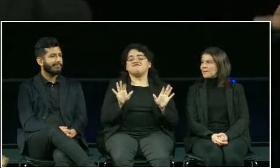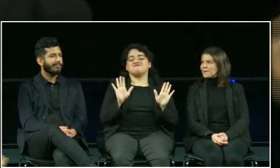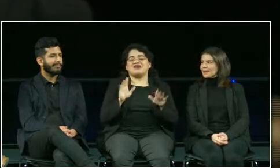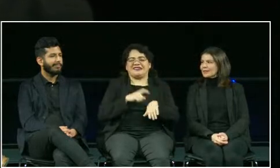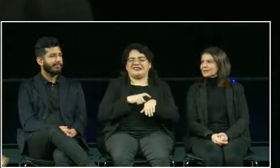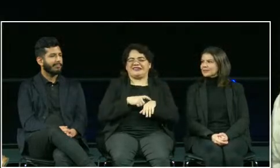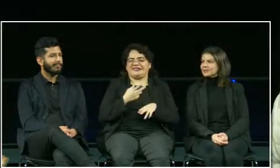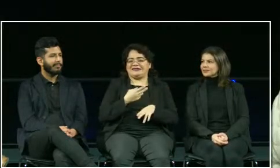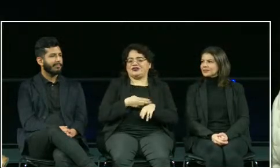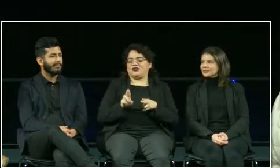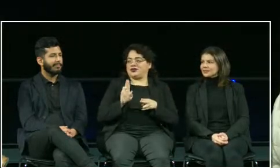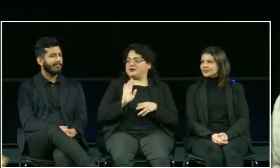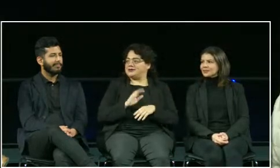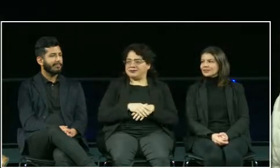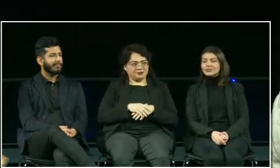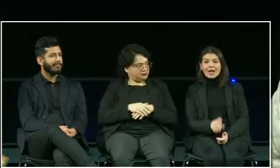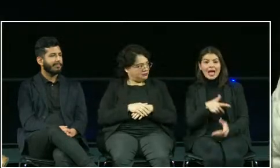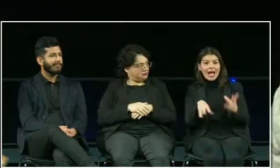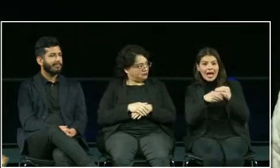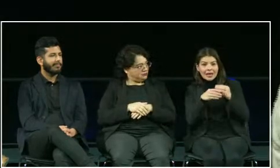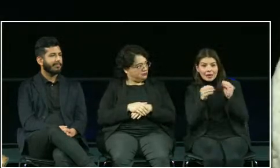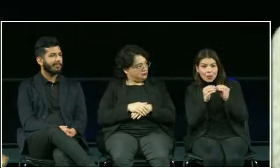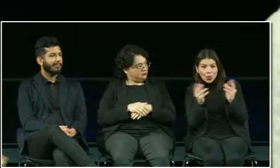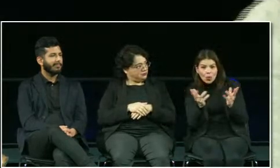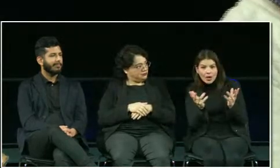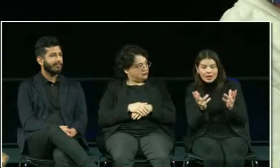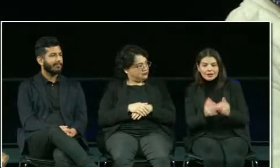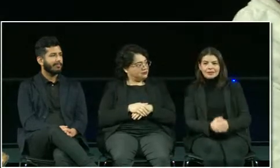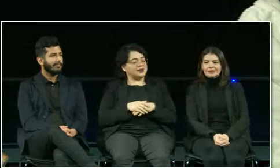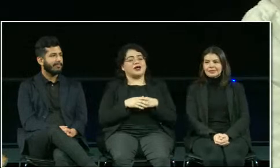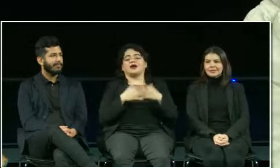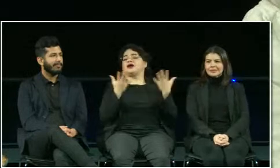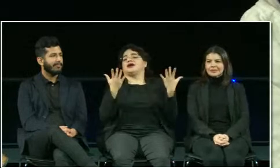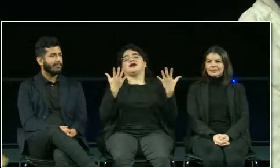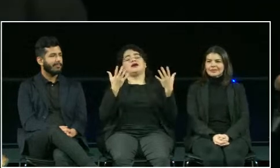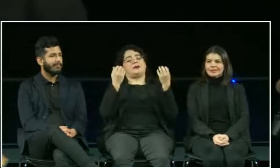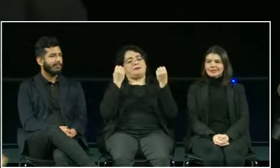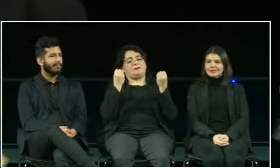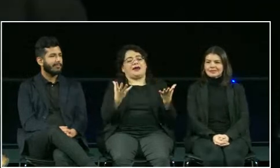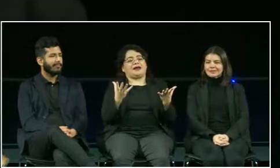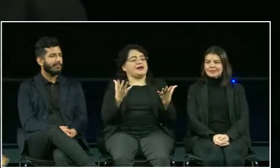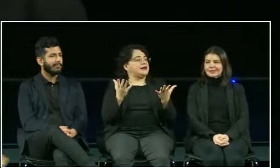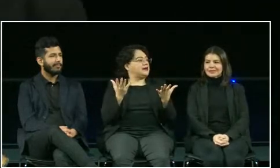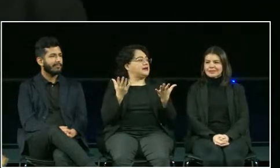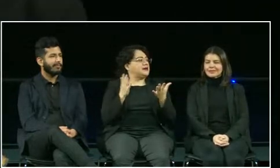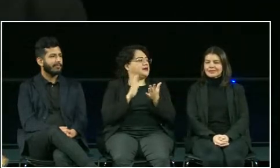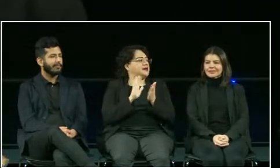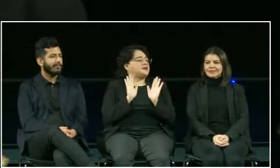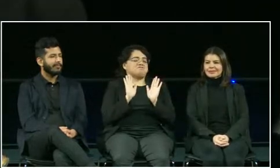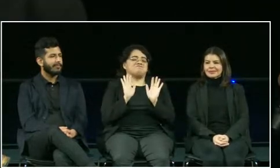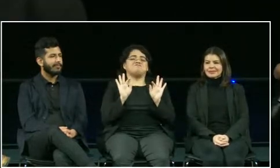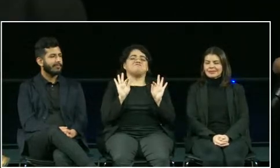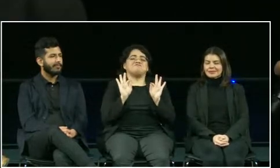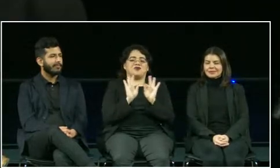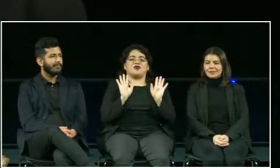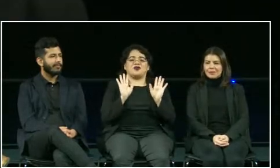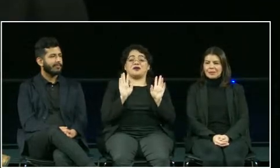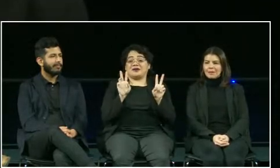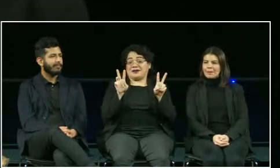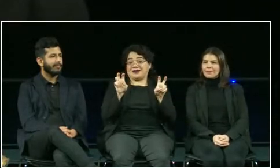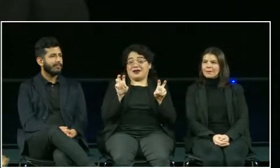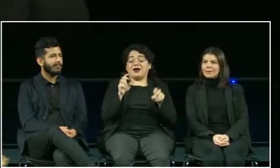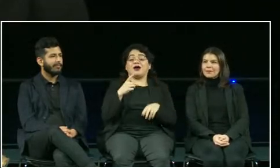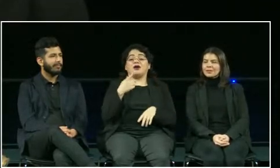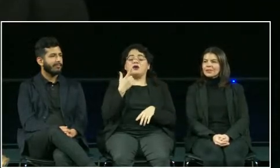time. And what else would you like to say? I have a lot of things to say, but the usual question is, why is the the title The